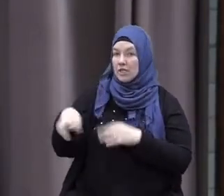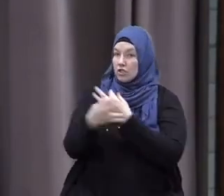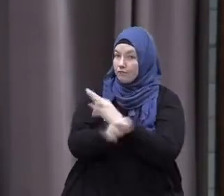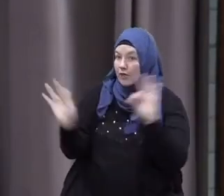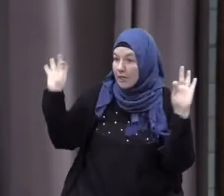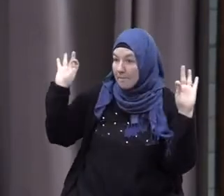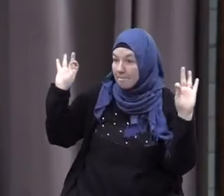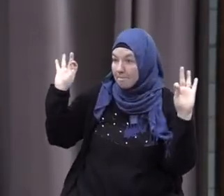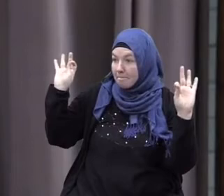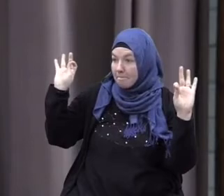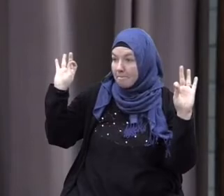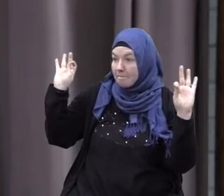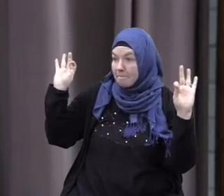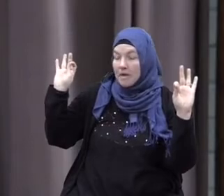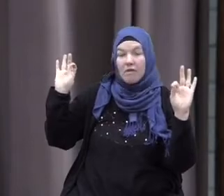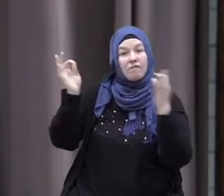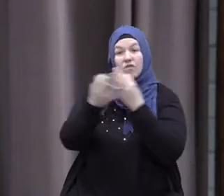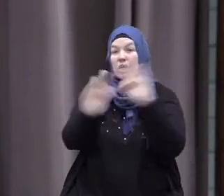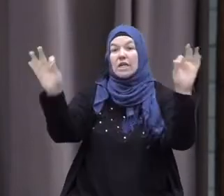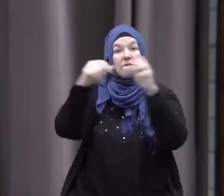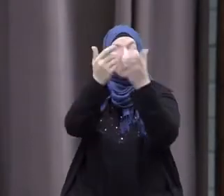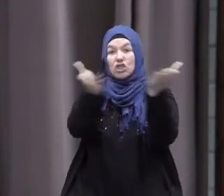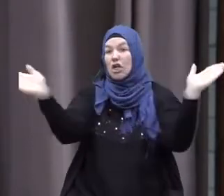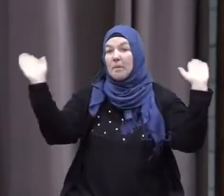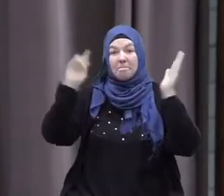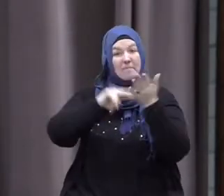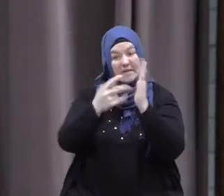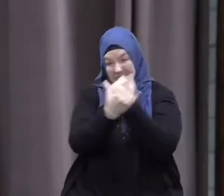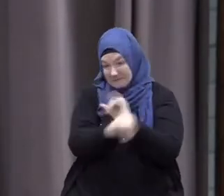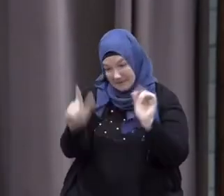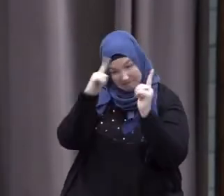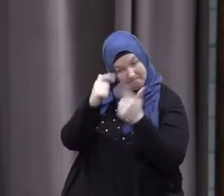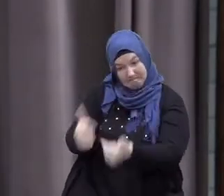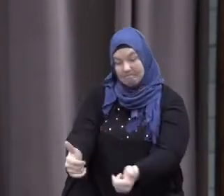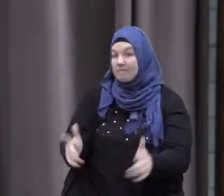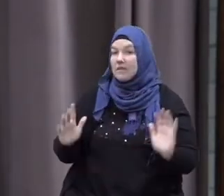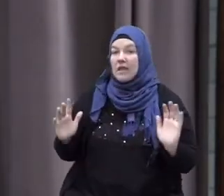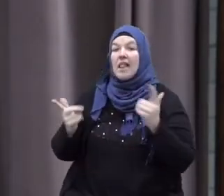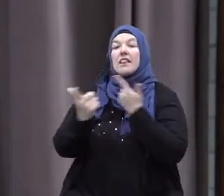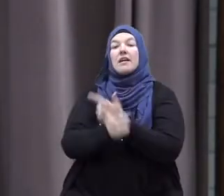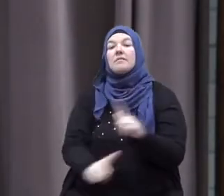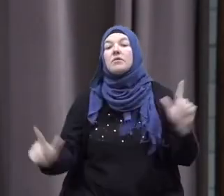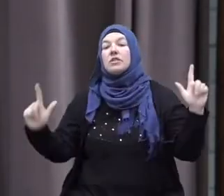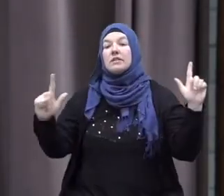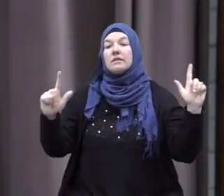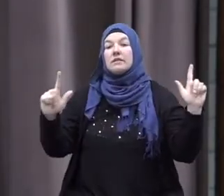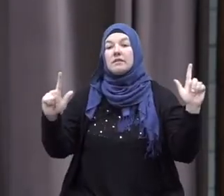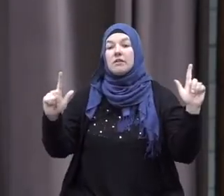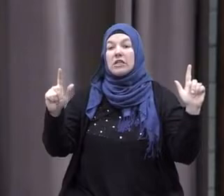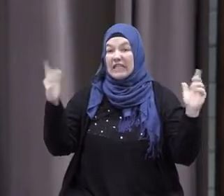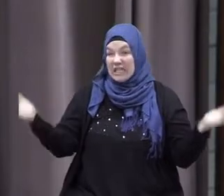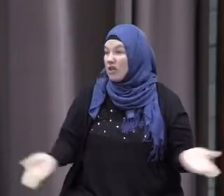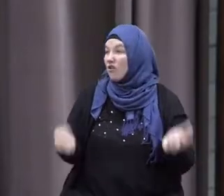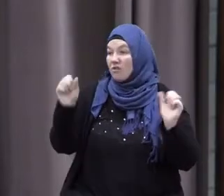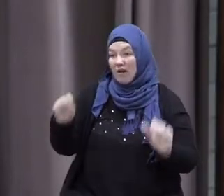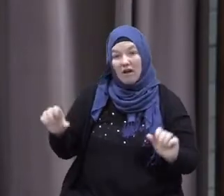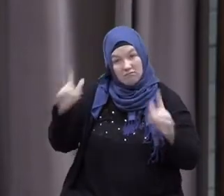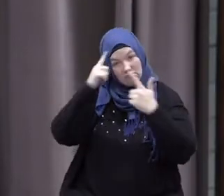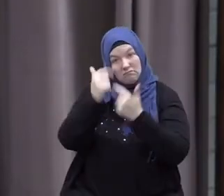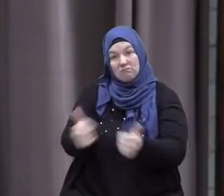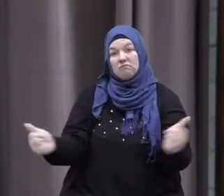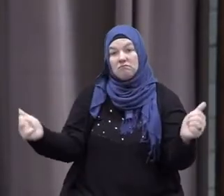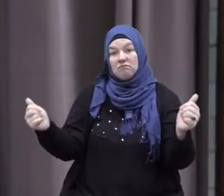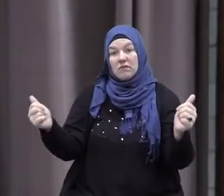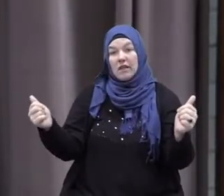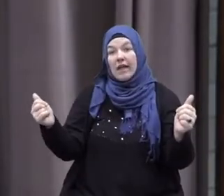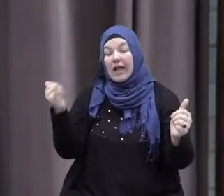freedom, freedom in general, to be independent, liberty, and your ability to